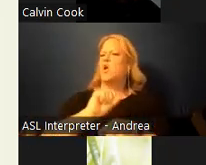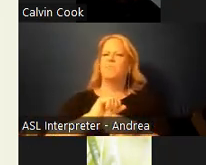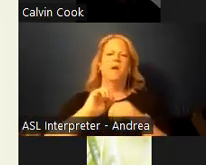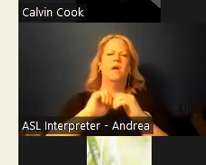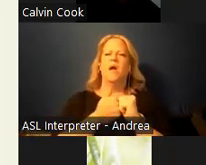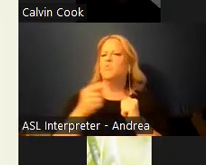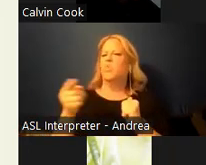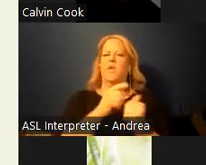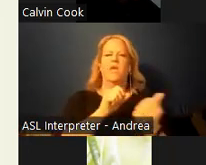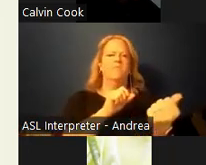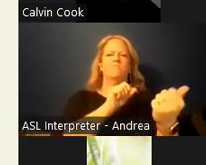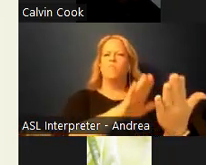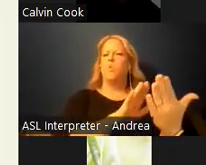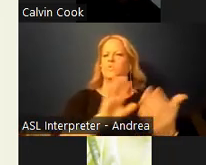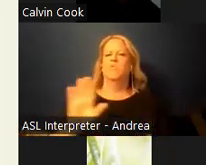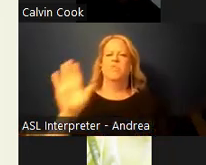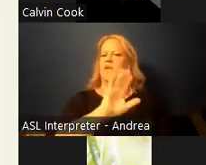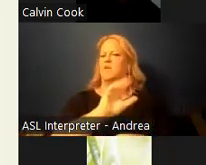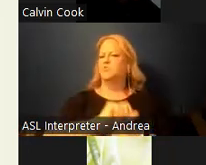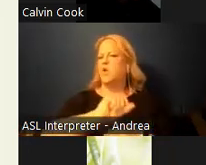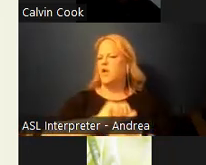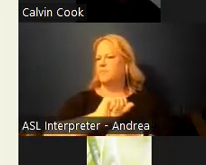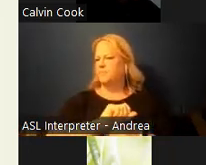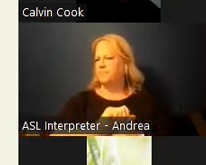able to do when you start working.